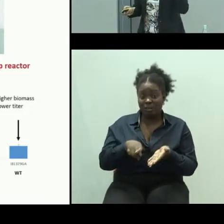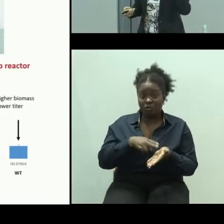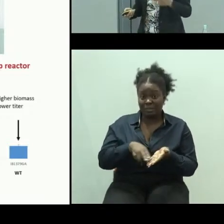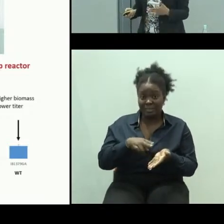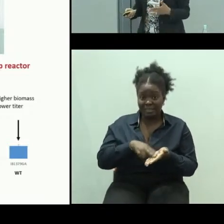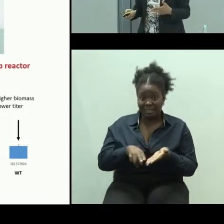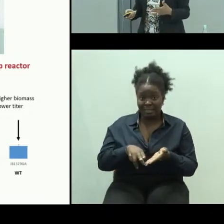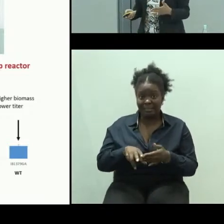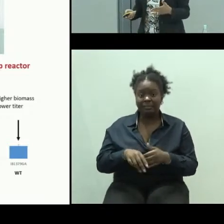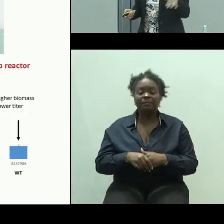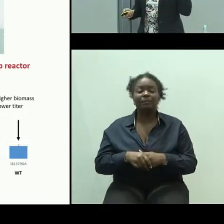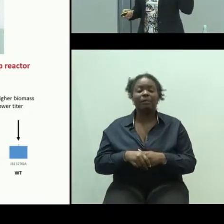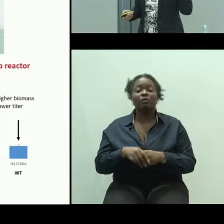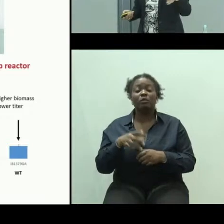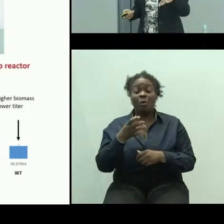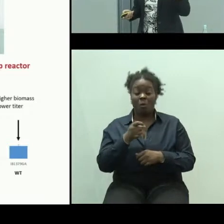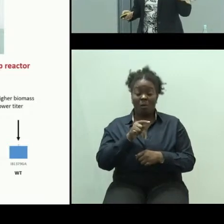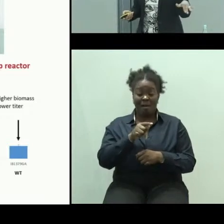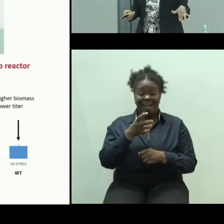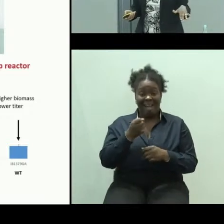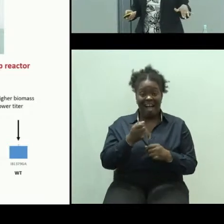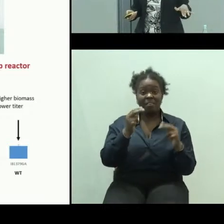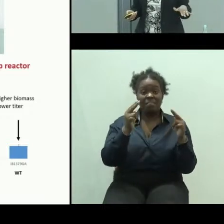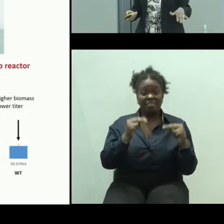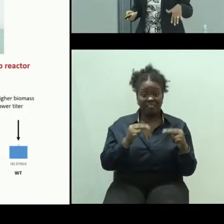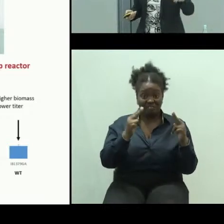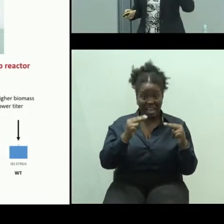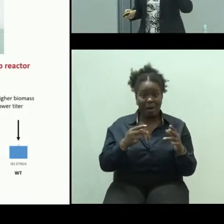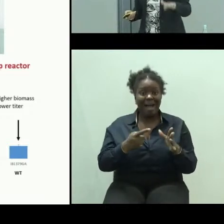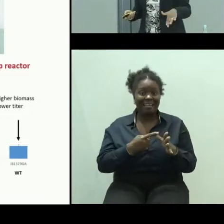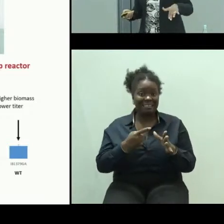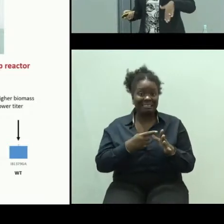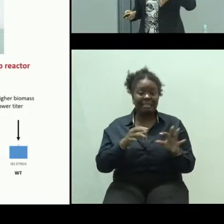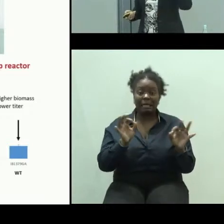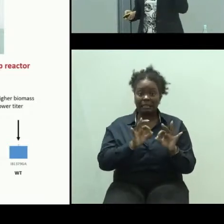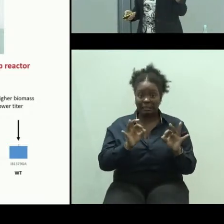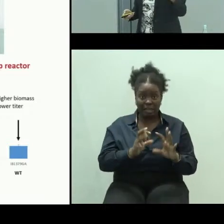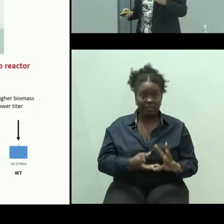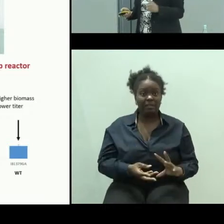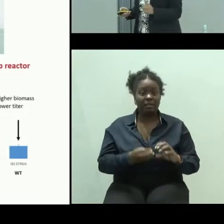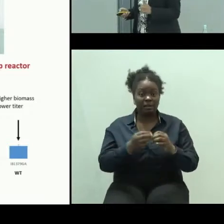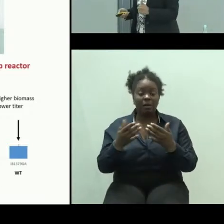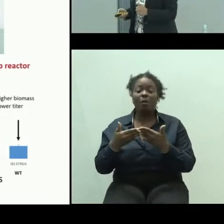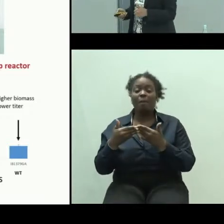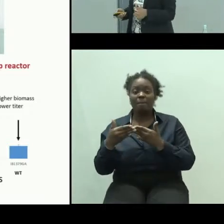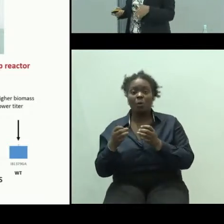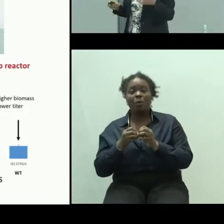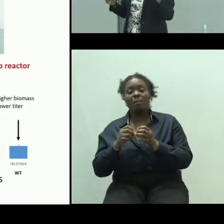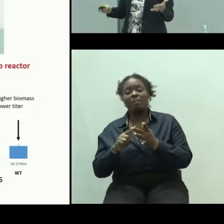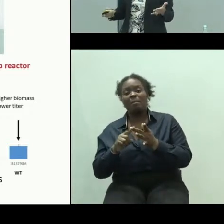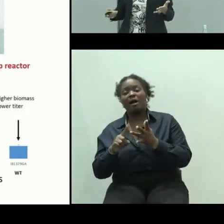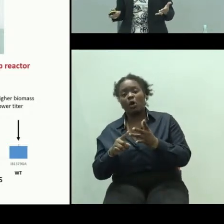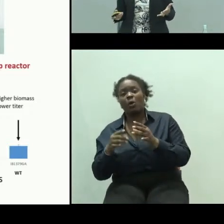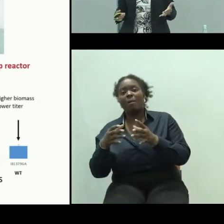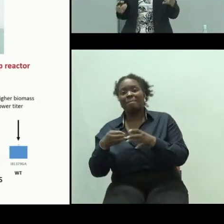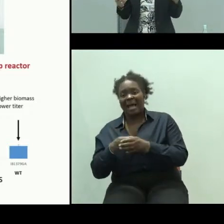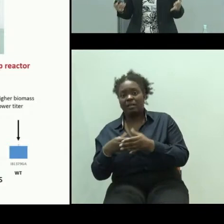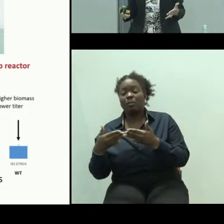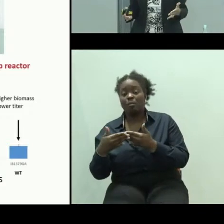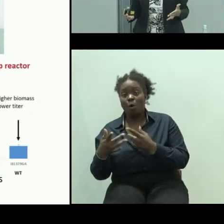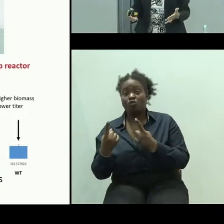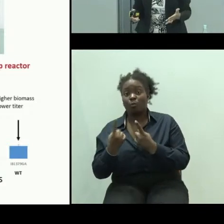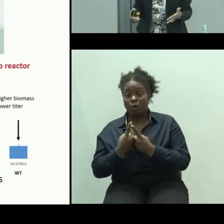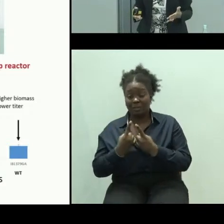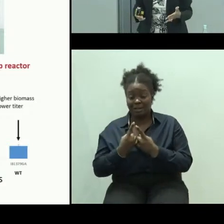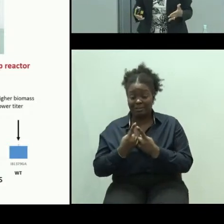case where we had our valve, we accumulated no acetate, less biomass, more product. So the key take home here, one